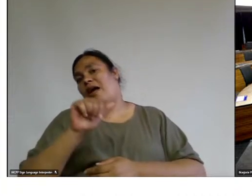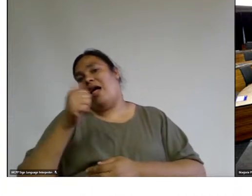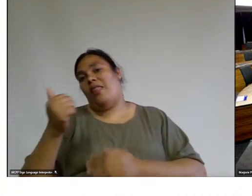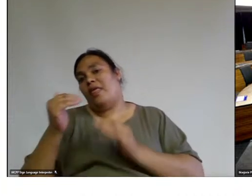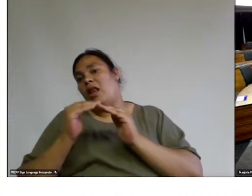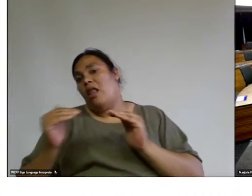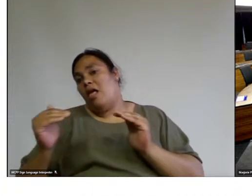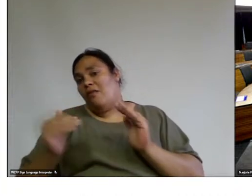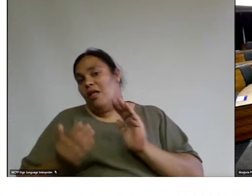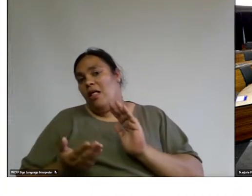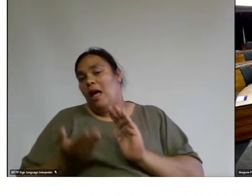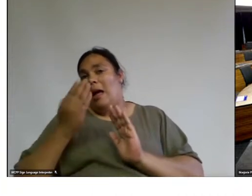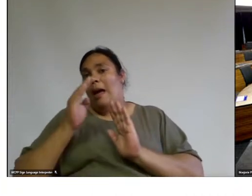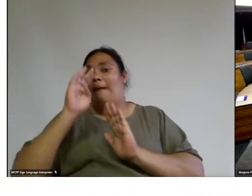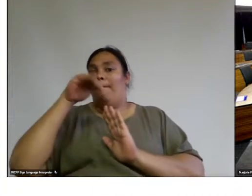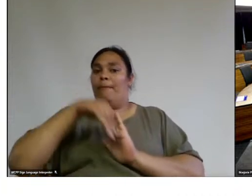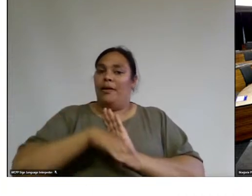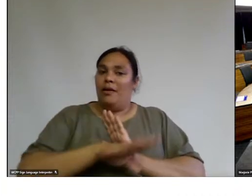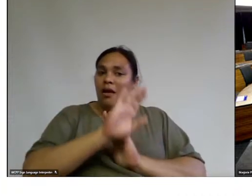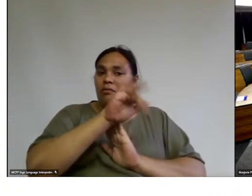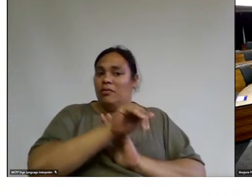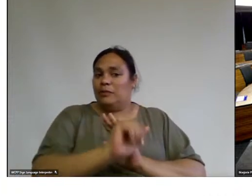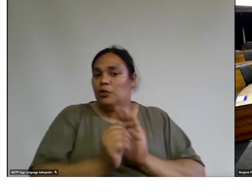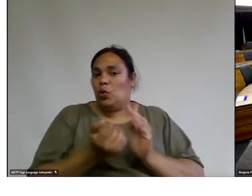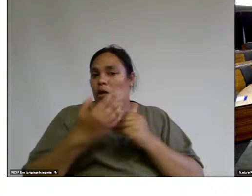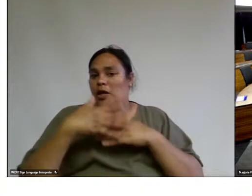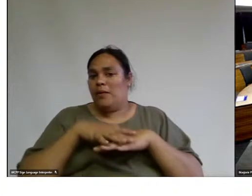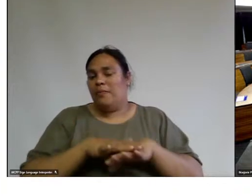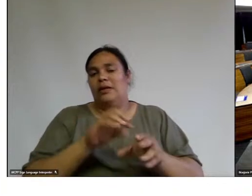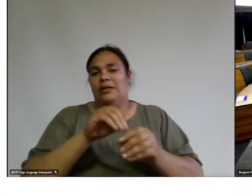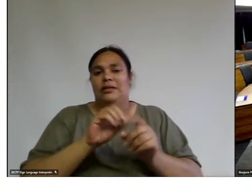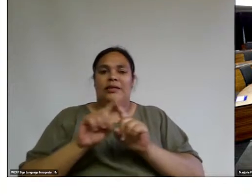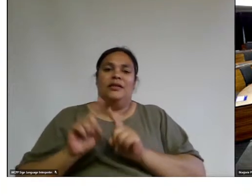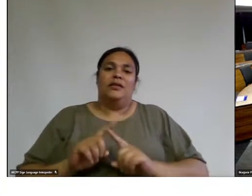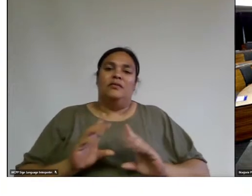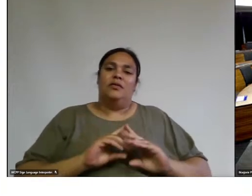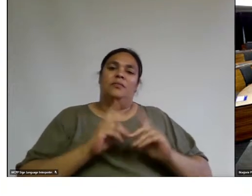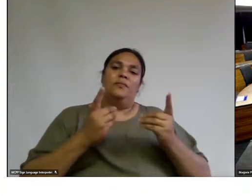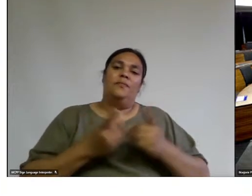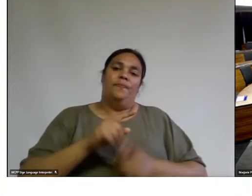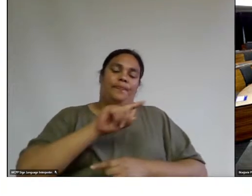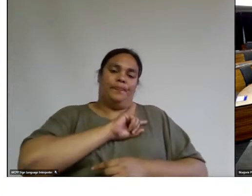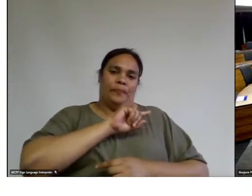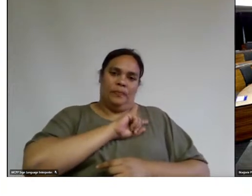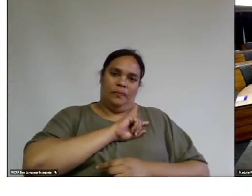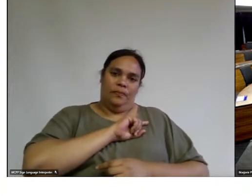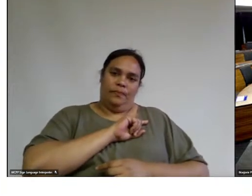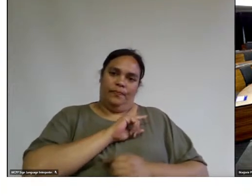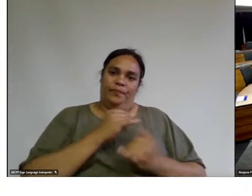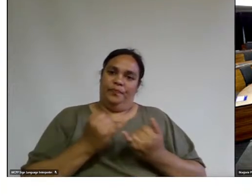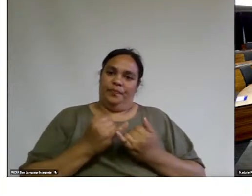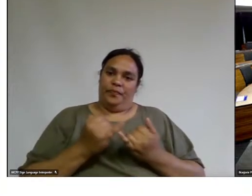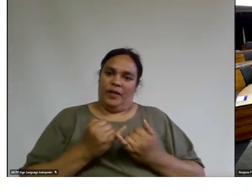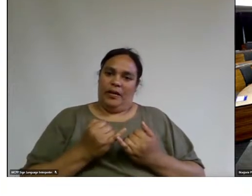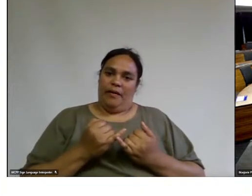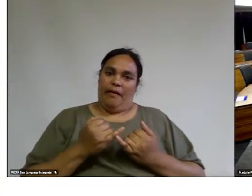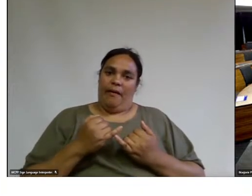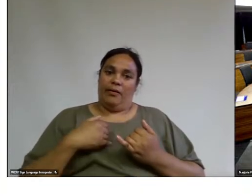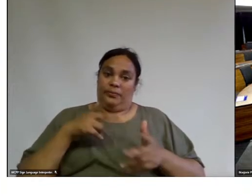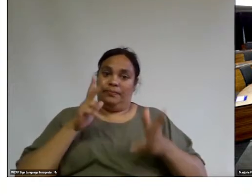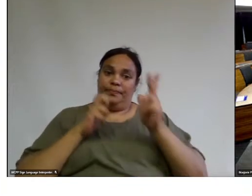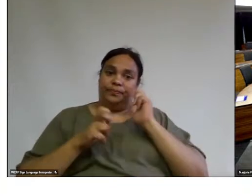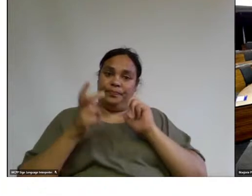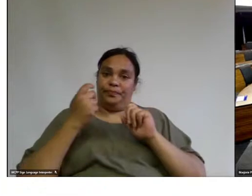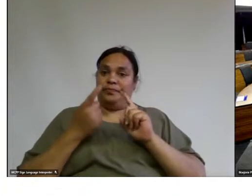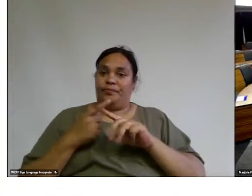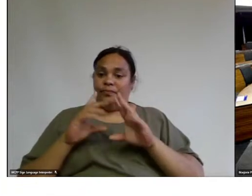level ups or level downs that they are implementing within the different departments. Because like as I'm listening from